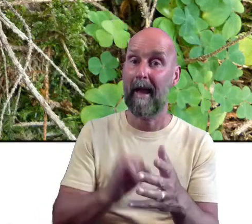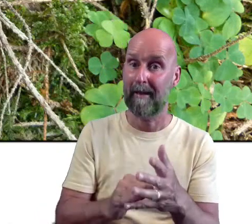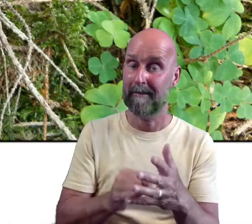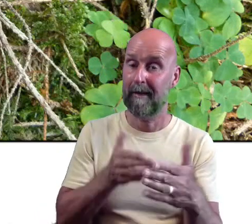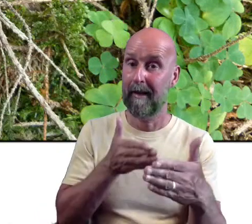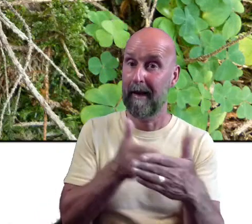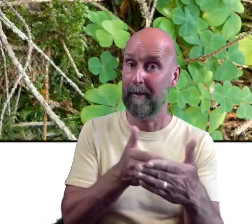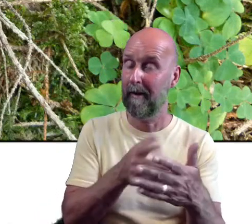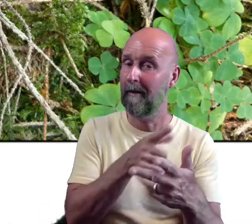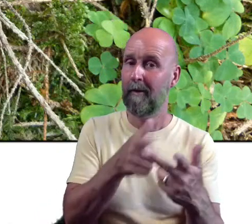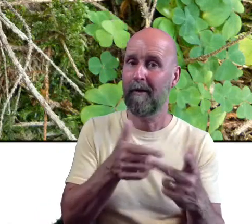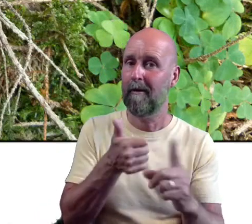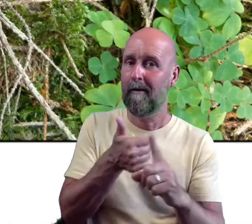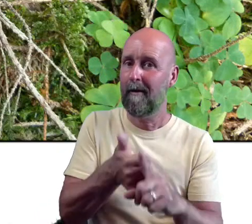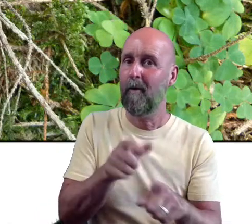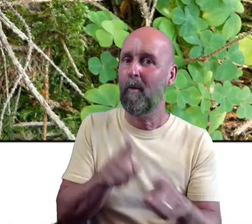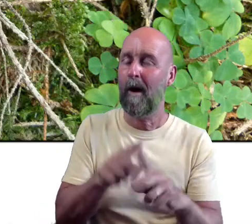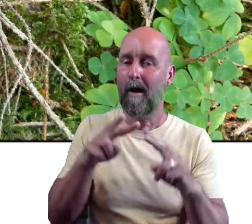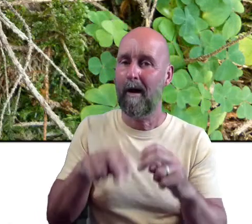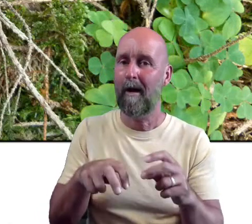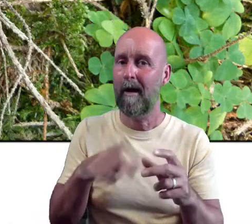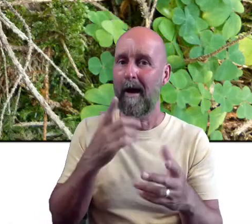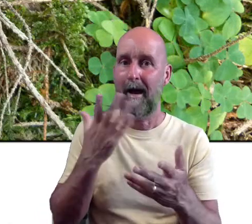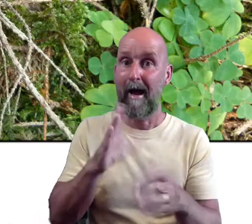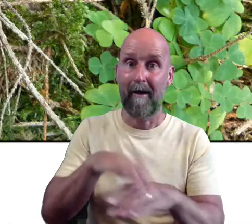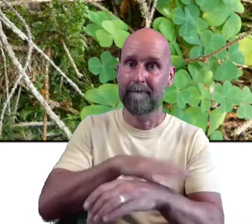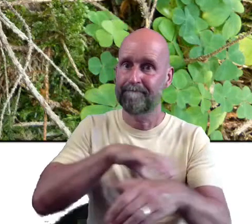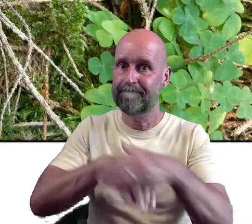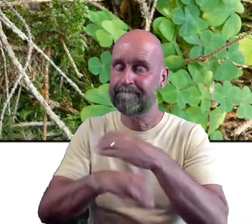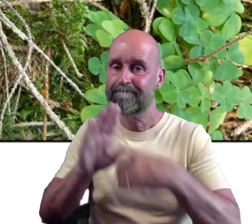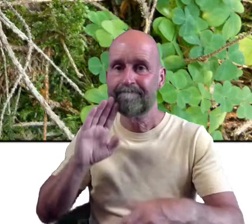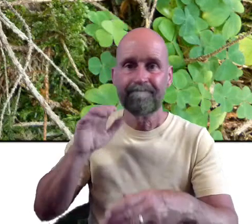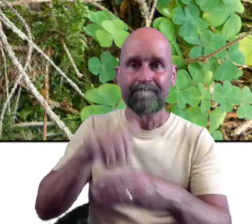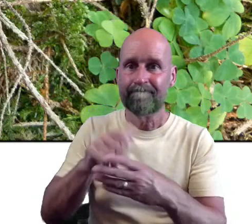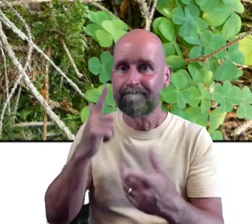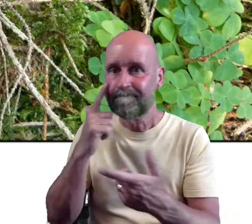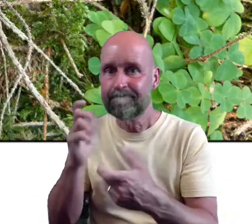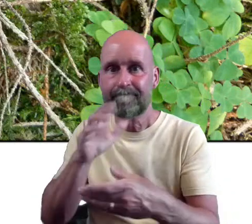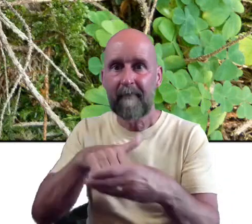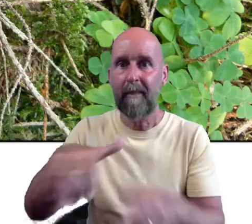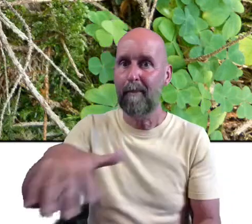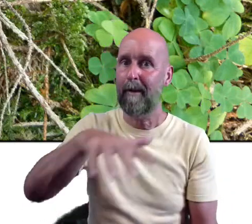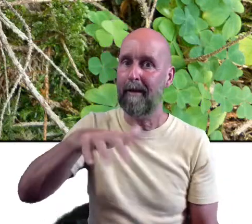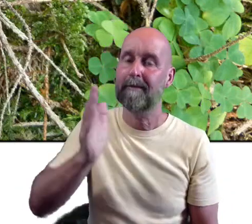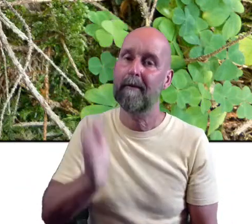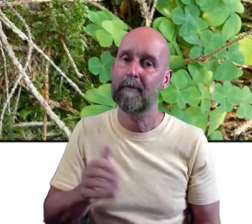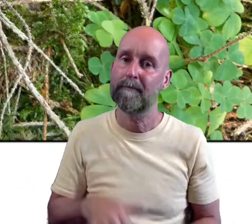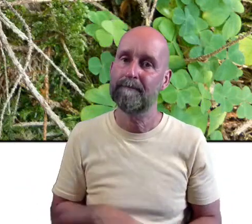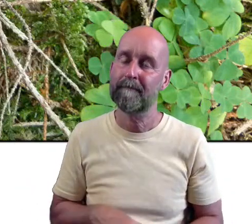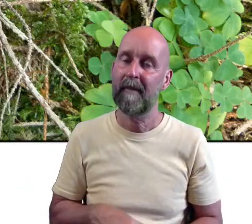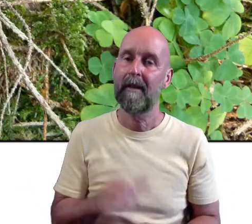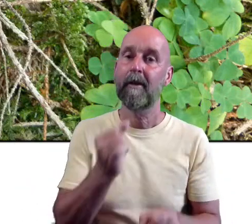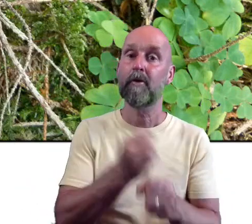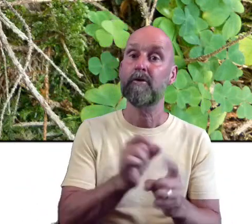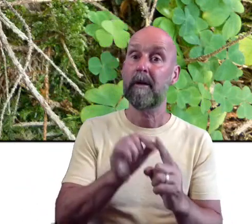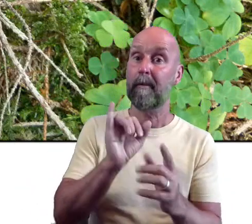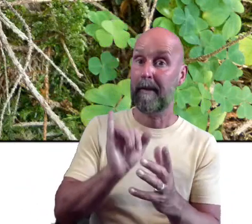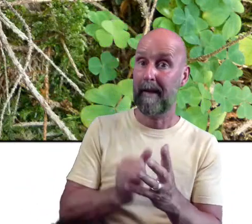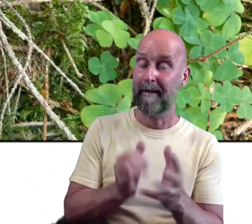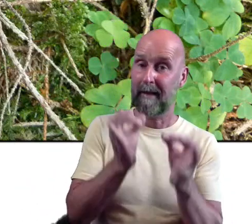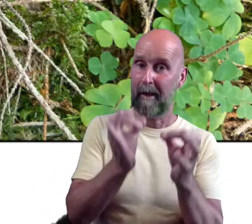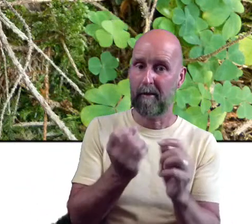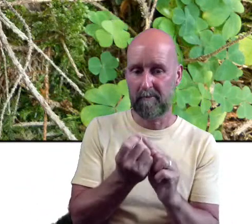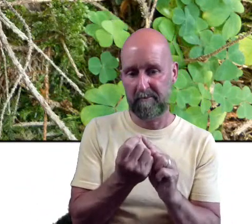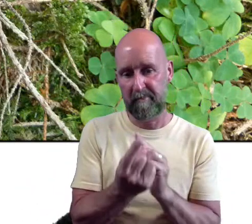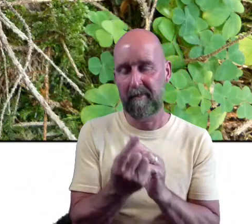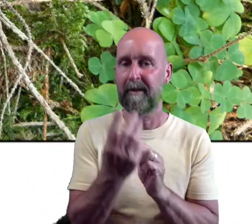a more analog, hands-on, material method of engaging with places. So GPS is only accurate within about 10 meters